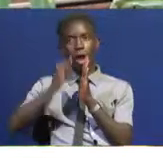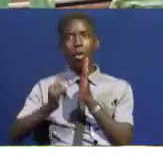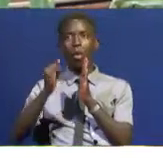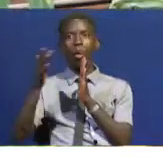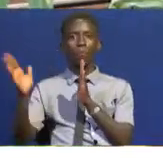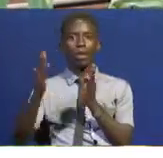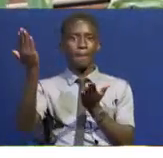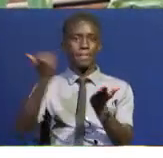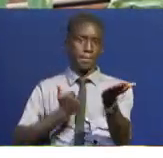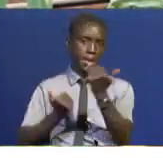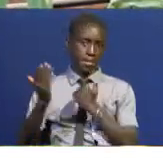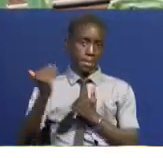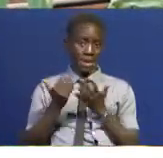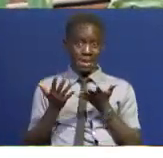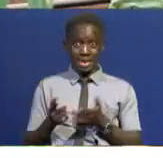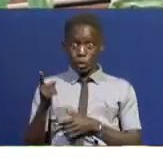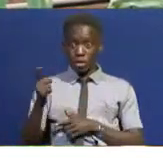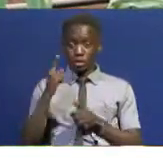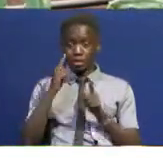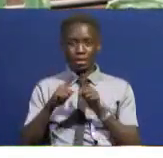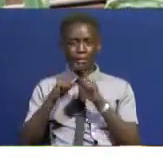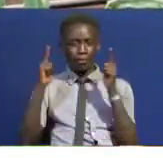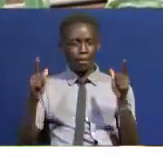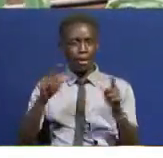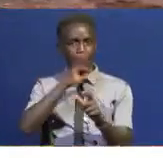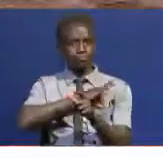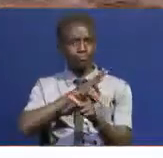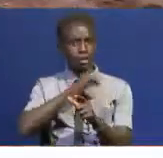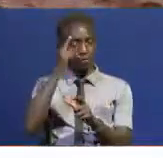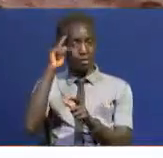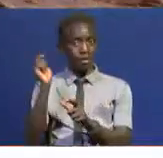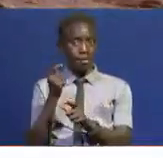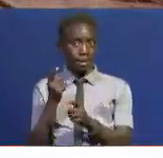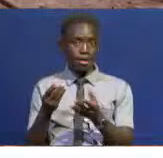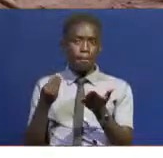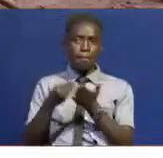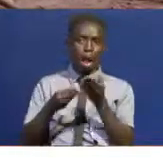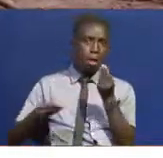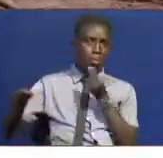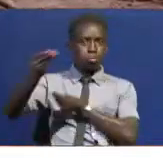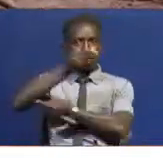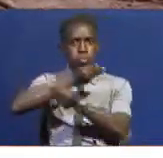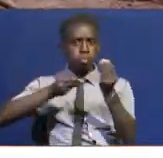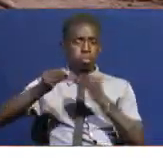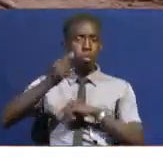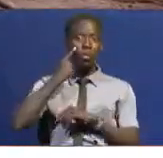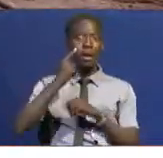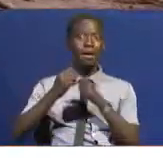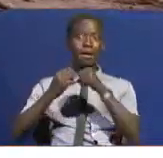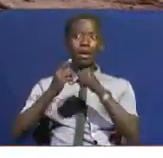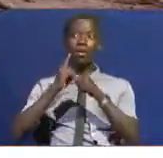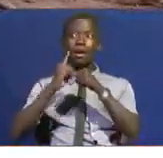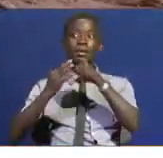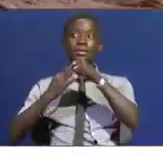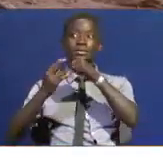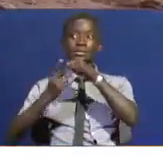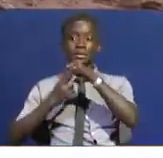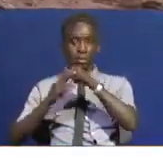sector is a major foreign exchange earner for Kenya, raking in 187 billion shillings in 2023.